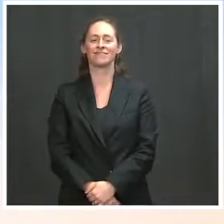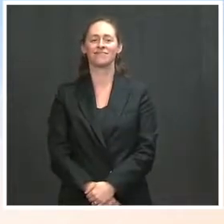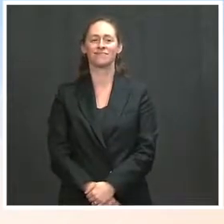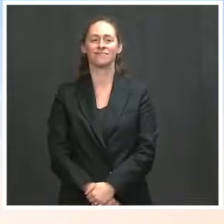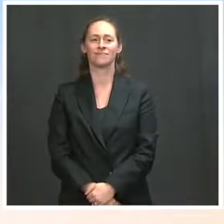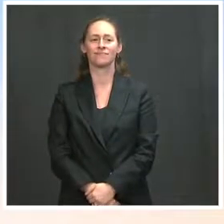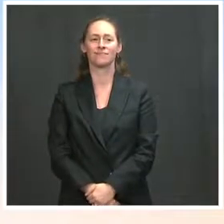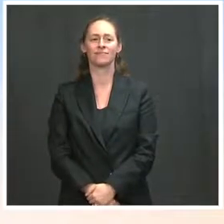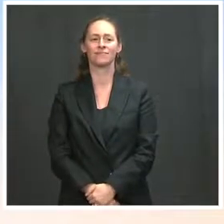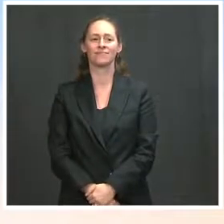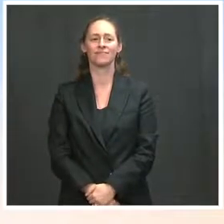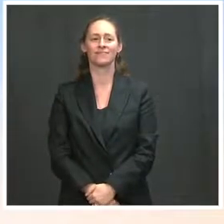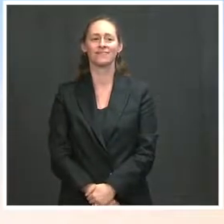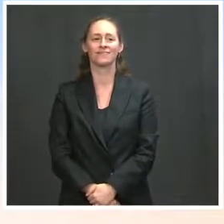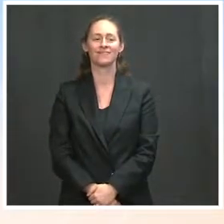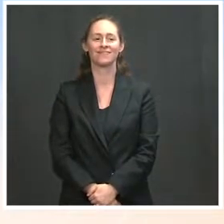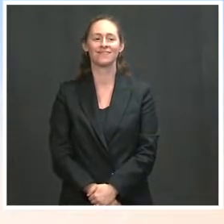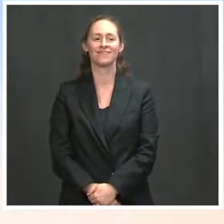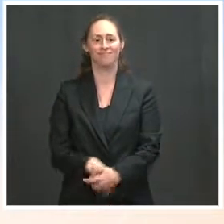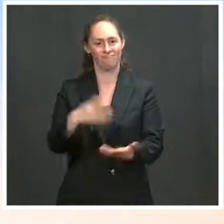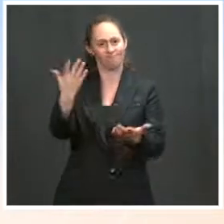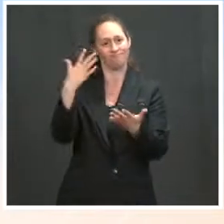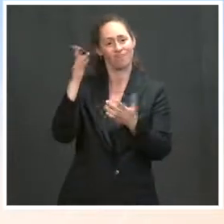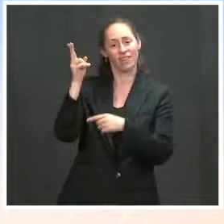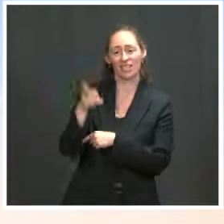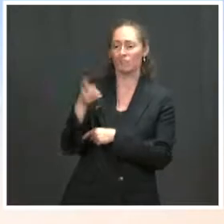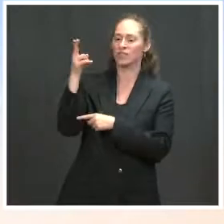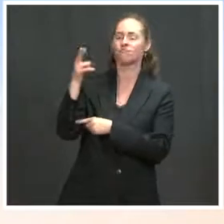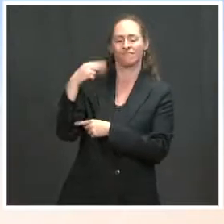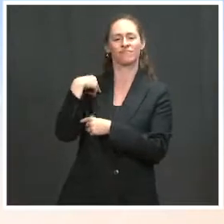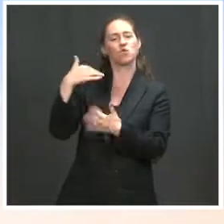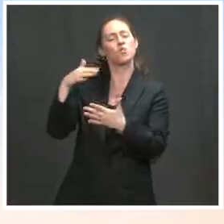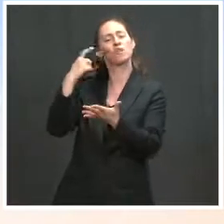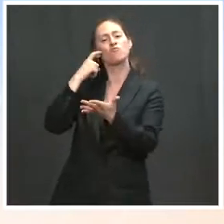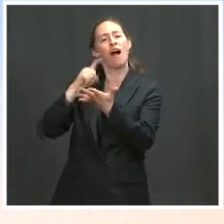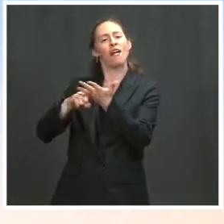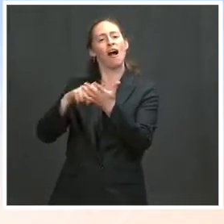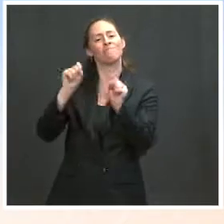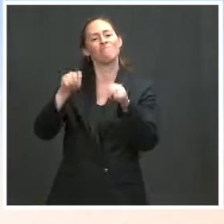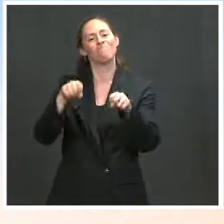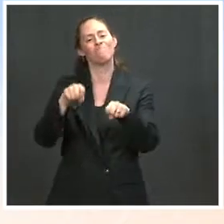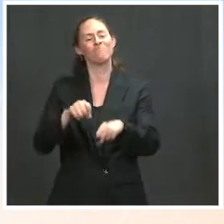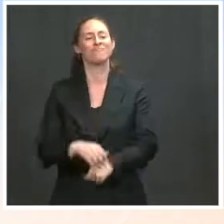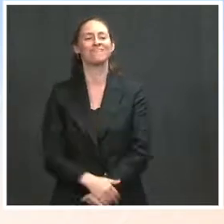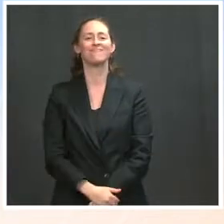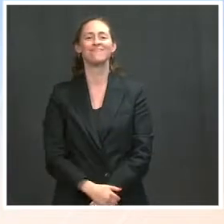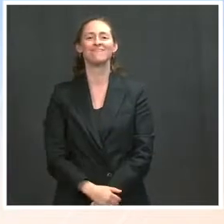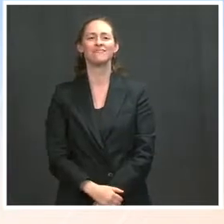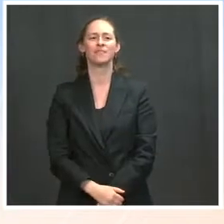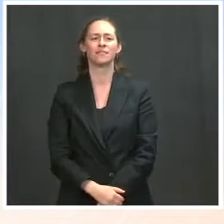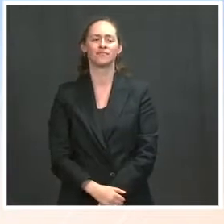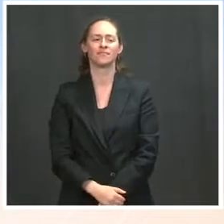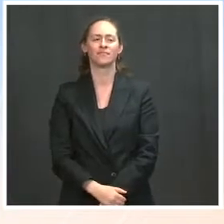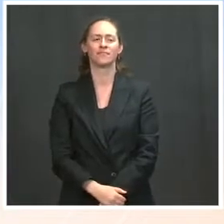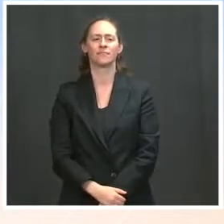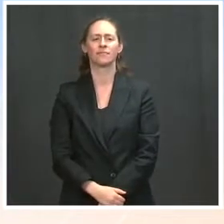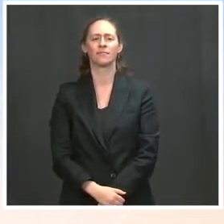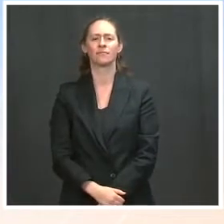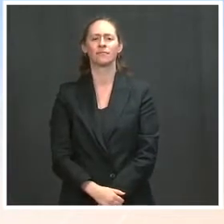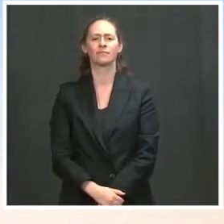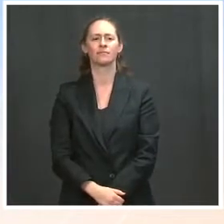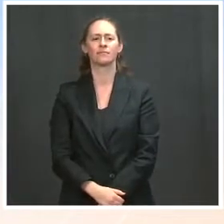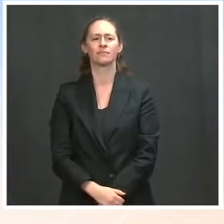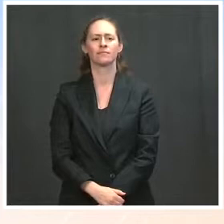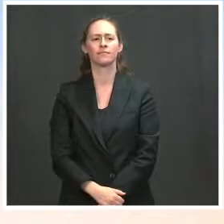I appreciate the historic nature. I really do. But I believe that being behind this